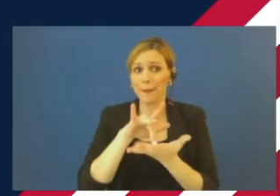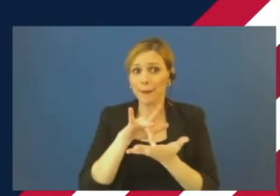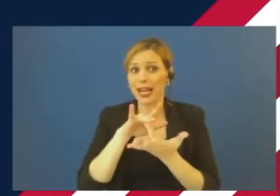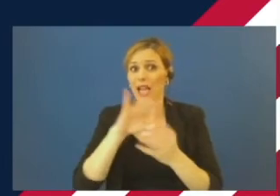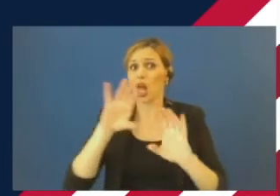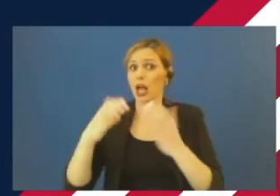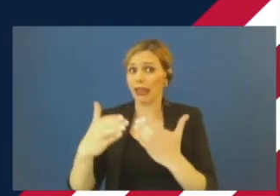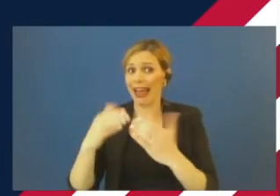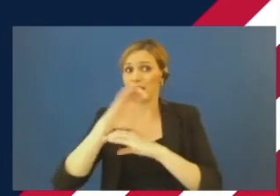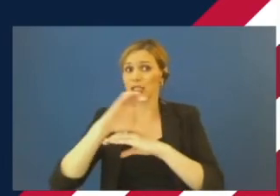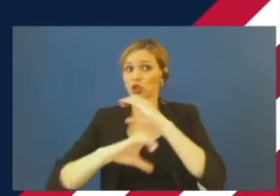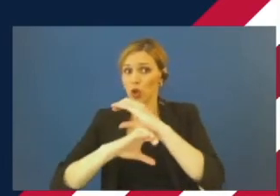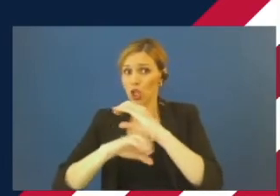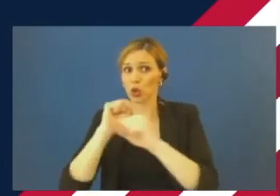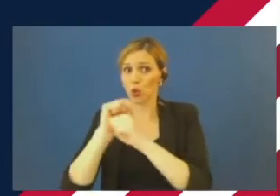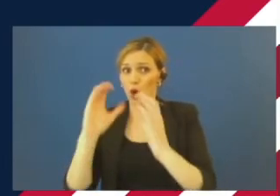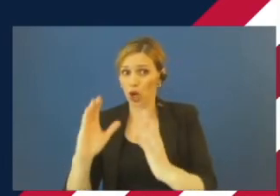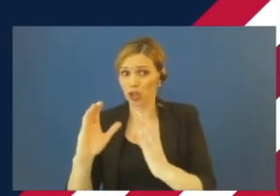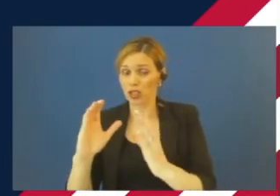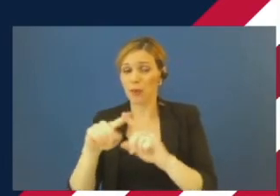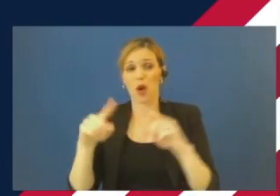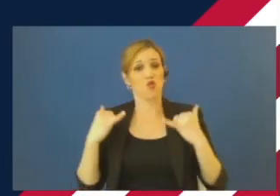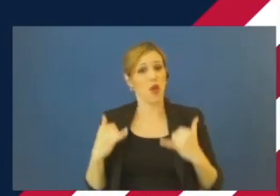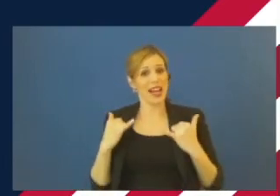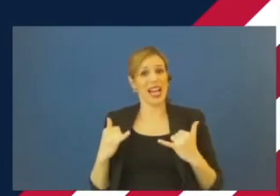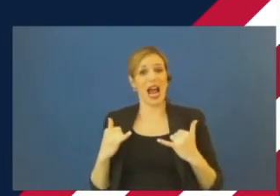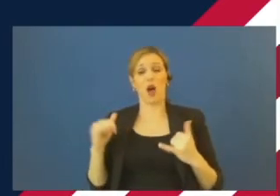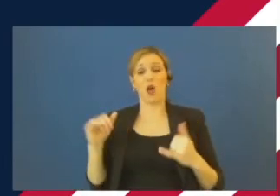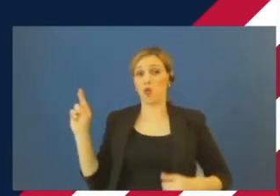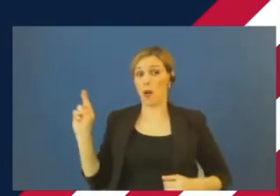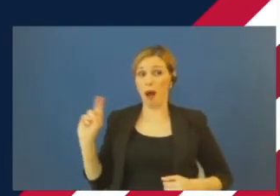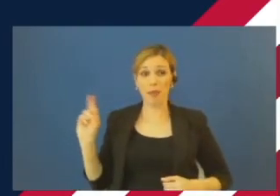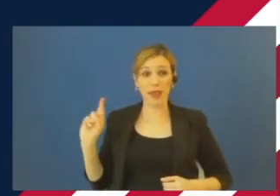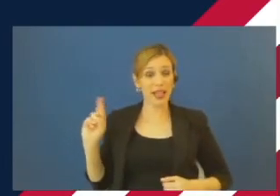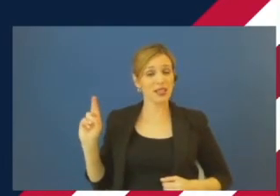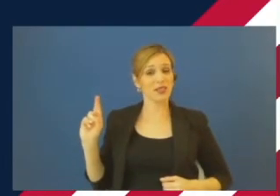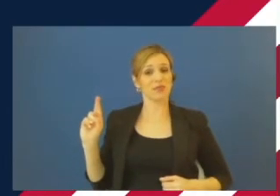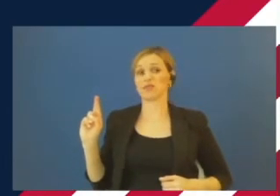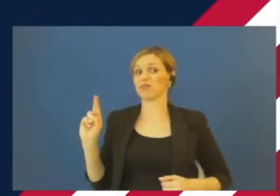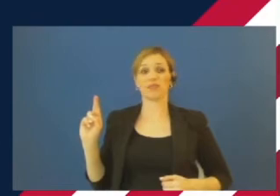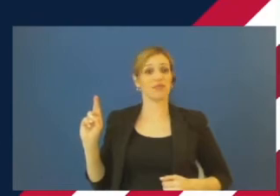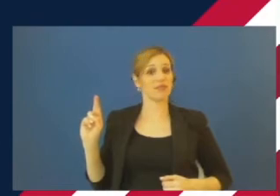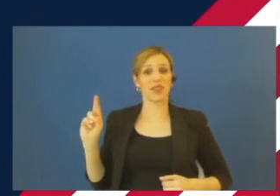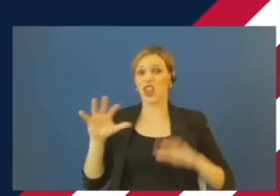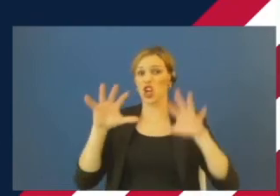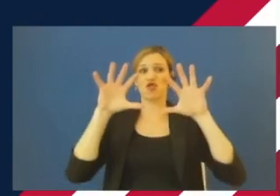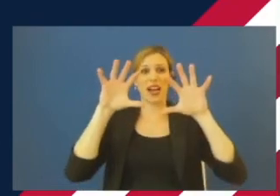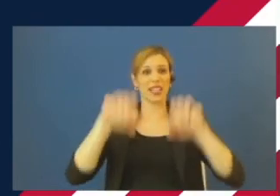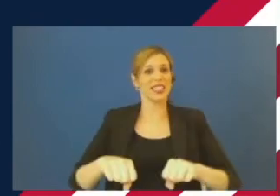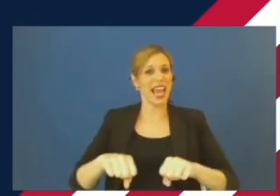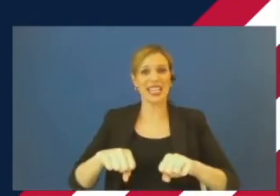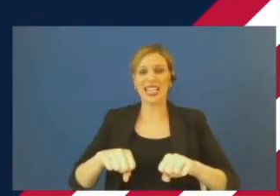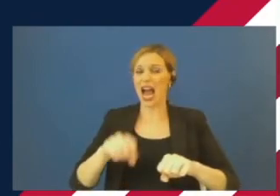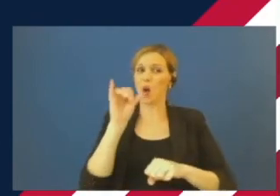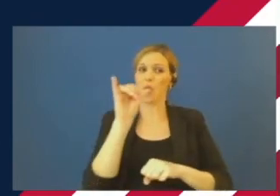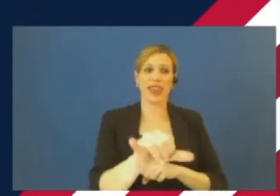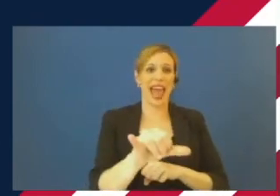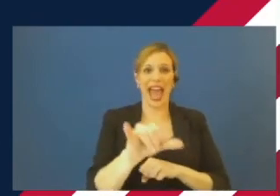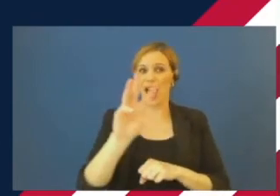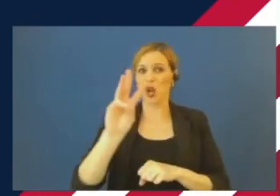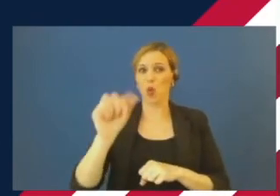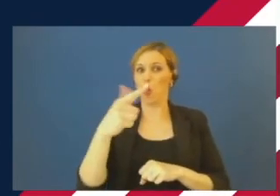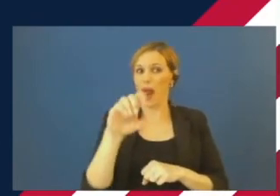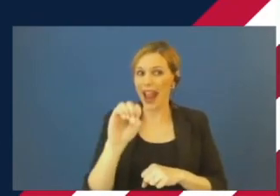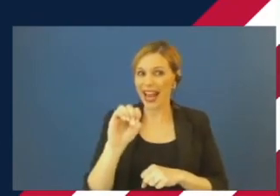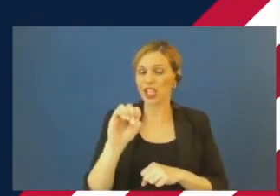under attack by the Republican right every single time and America's infrastructure bill is taken up on the House floor or on the